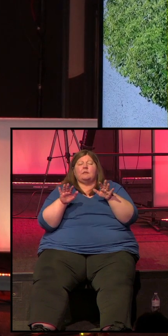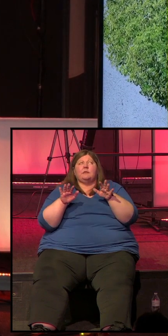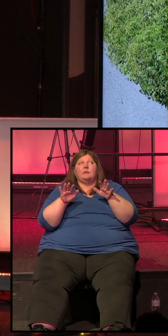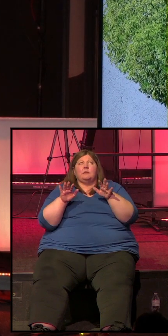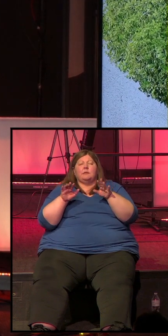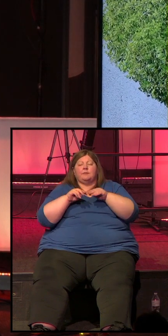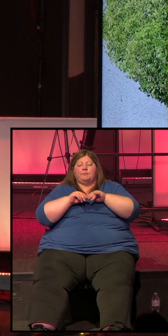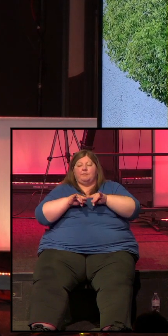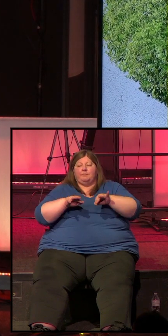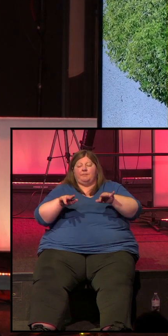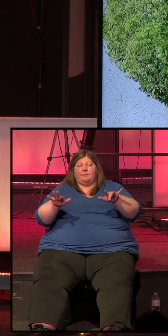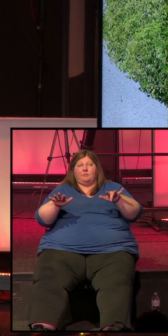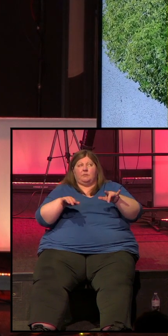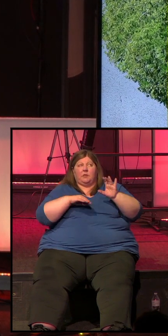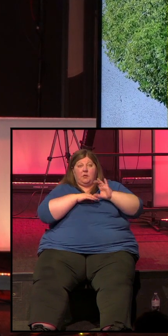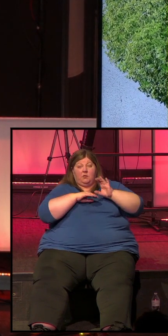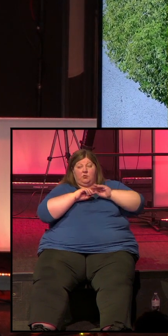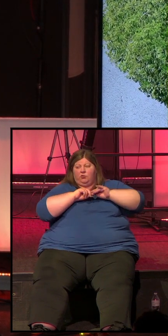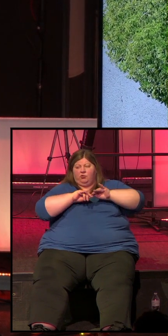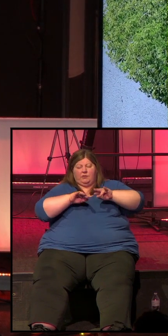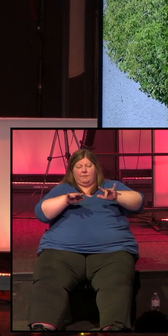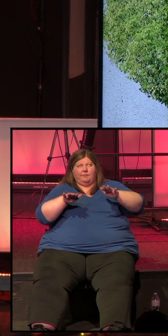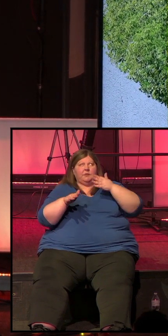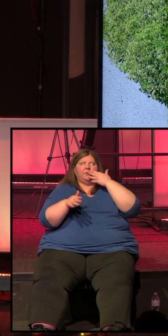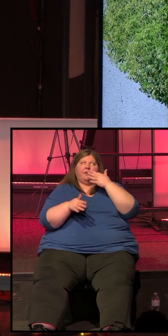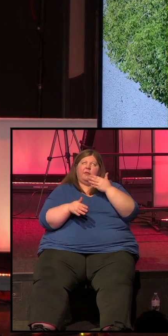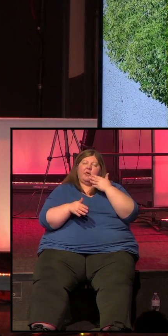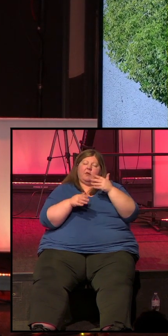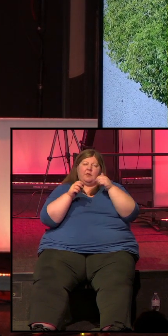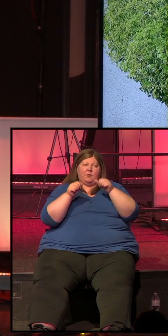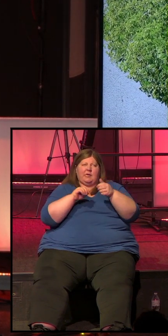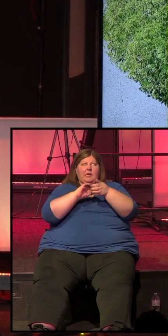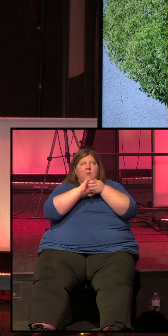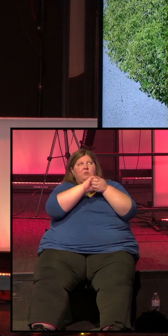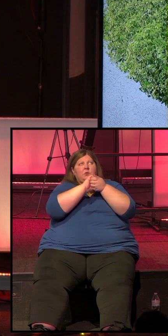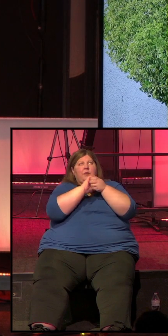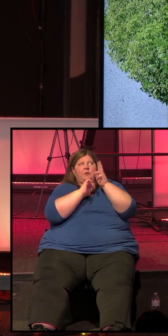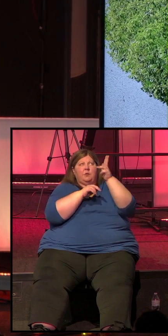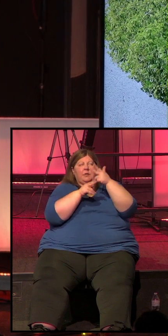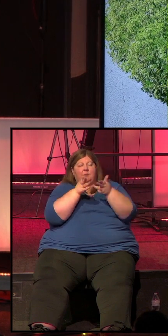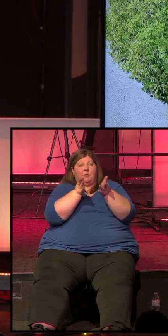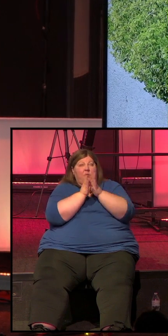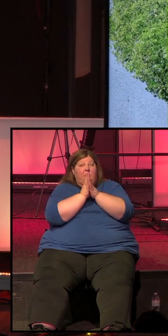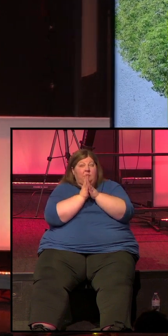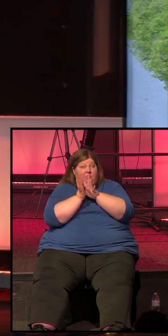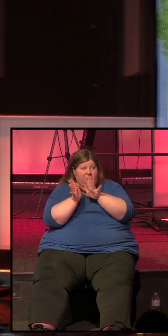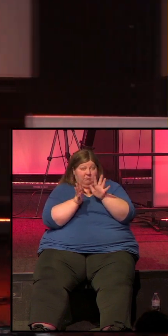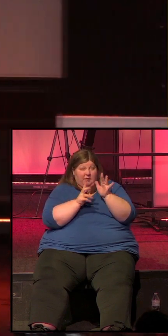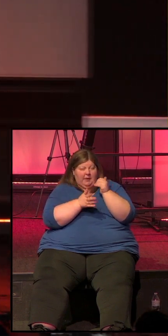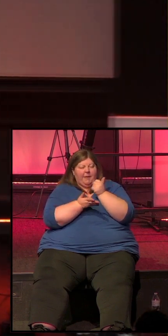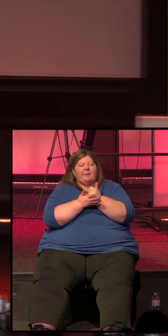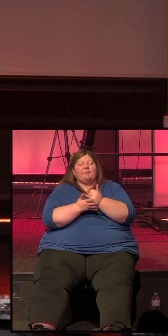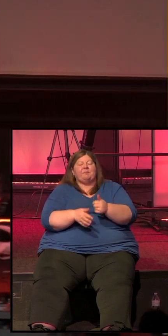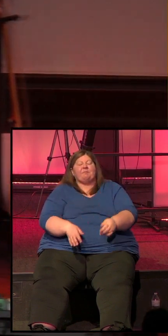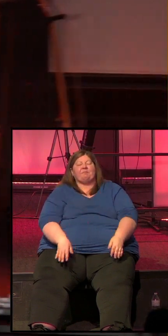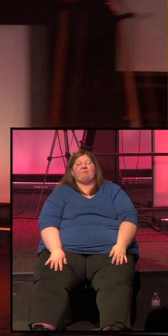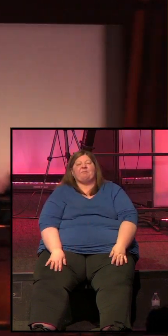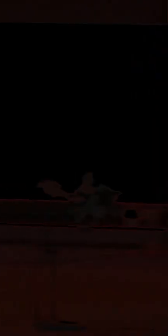through your church, God, to all places in the world. And we thank you that we get to do that together. It's in your name we pray. And everybody said, amen. Amen.